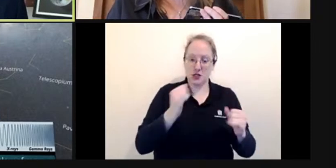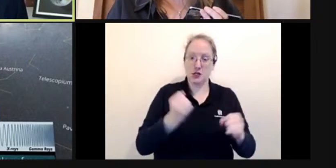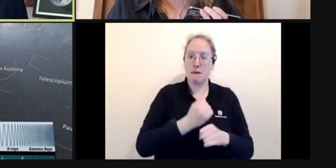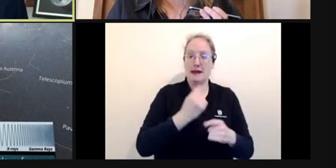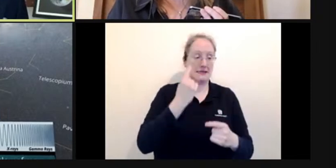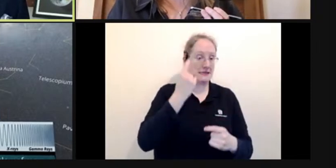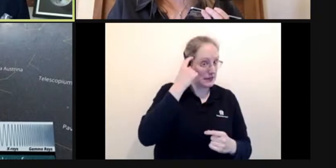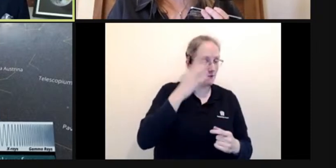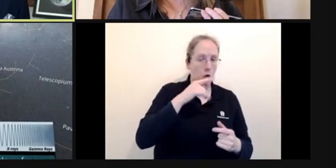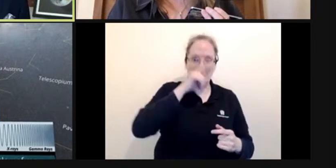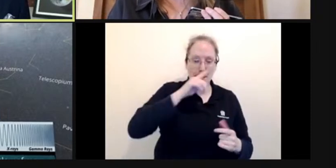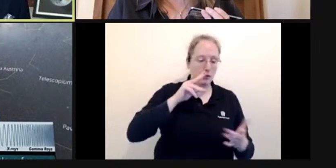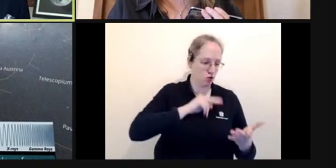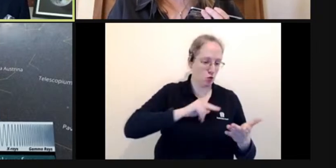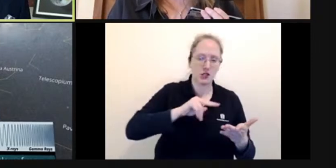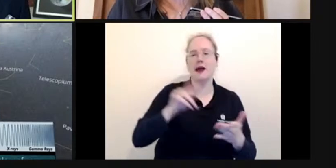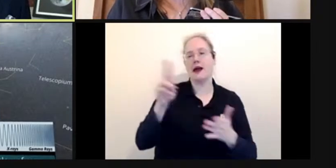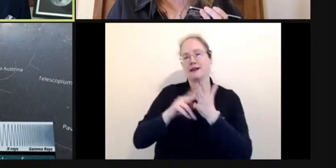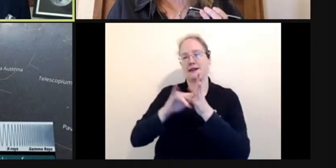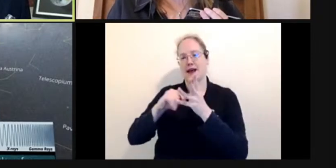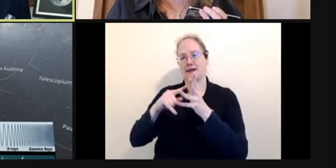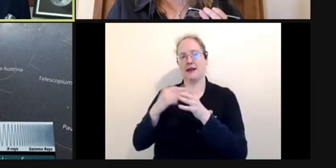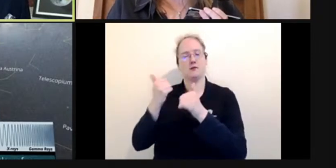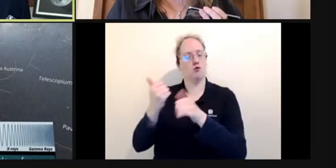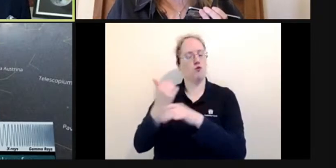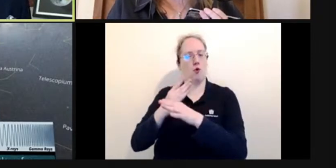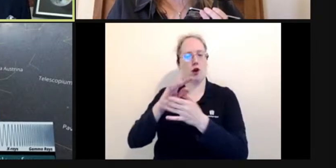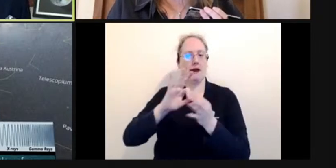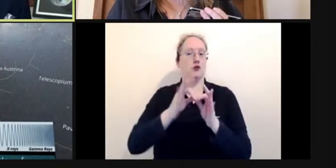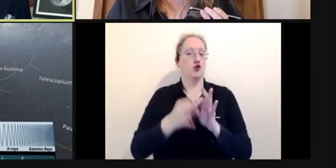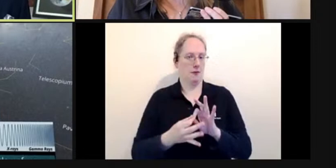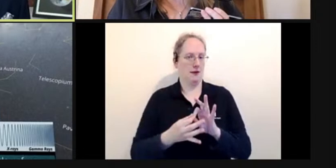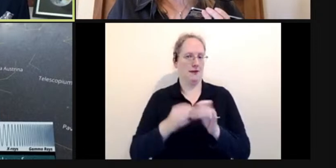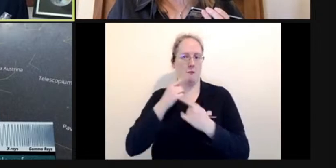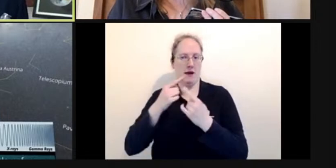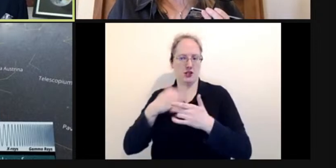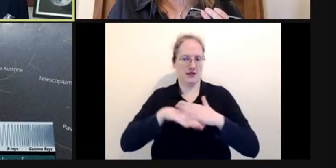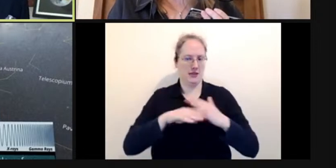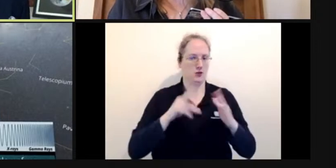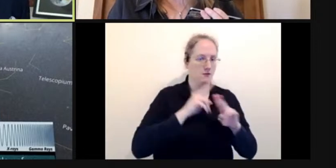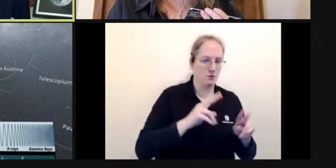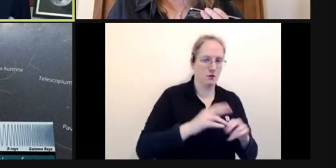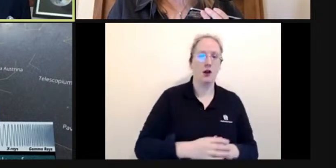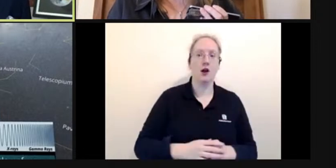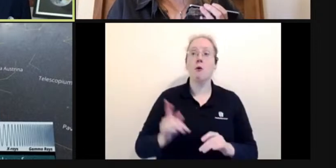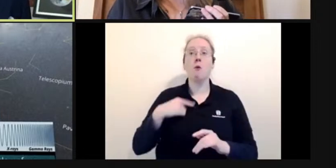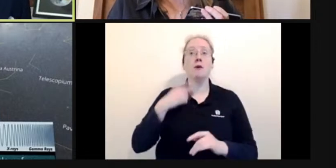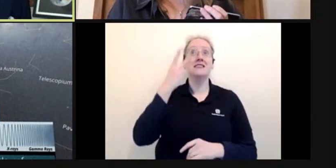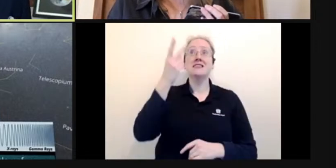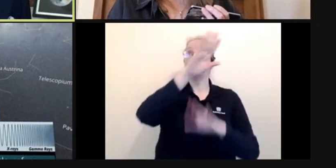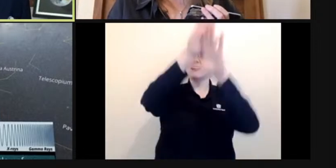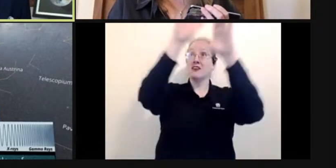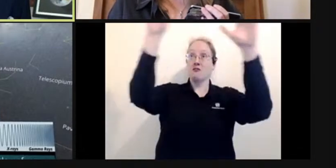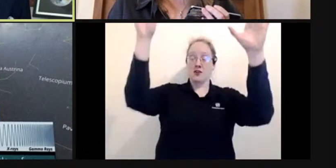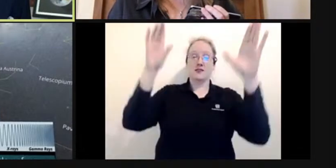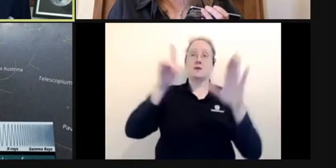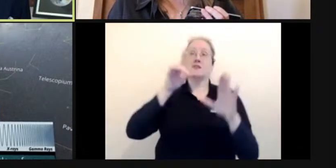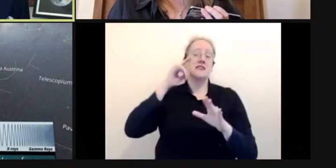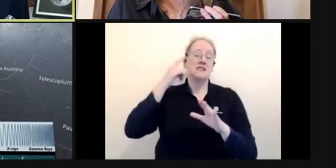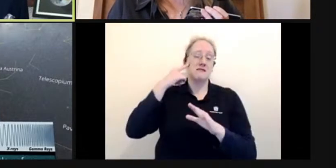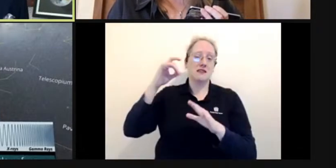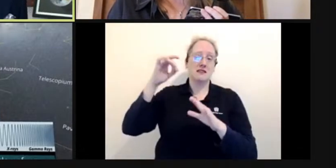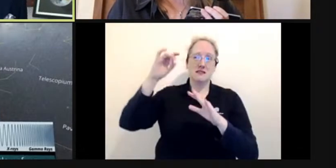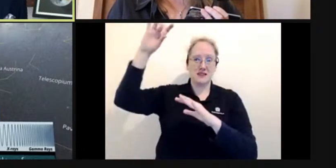look beautiful. But all the colors in the galaxy, in visible light at least, is, well, star shining gas, blocking that light and other things going